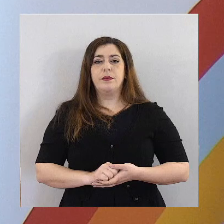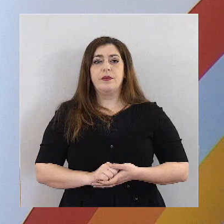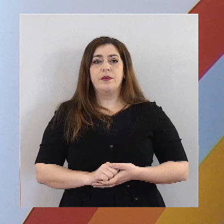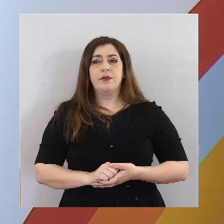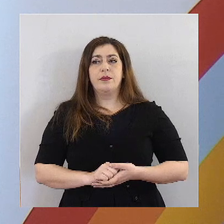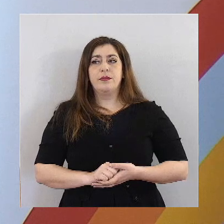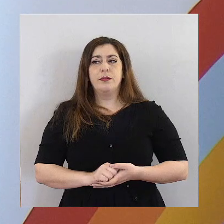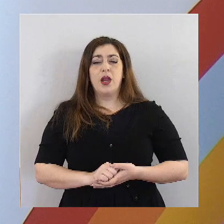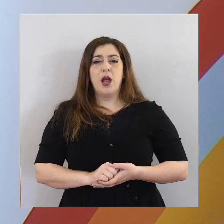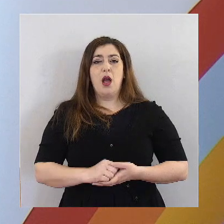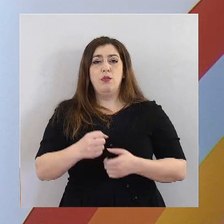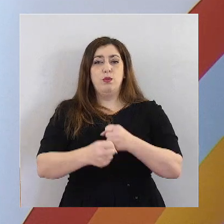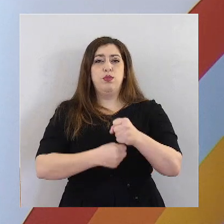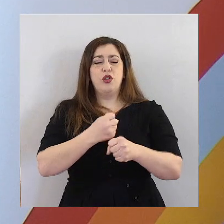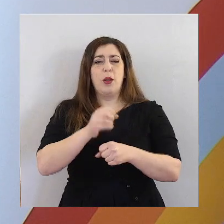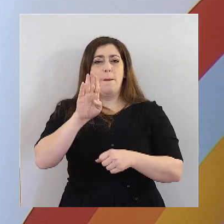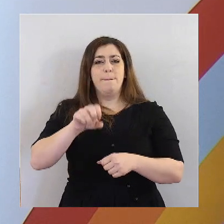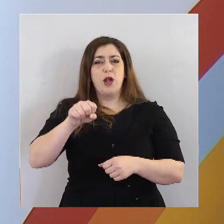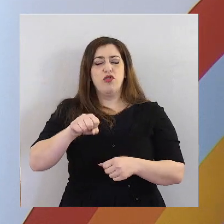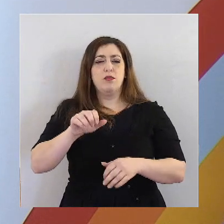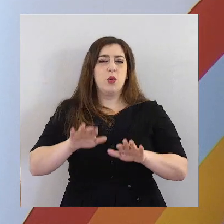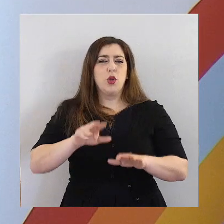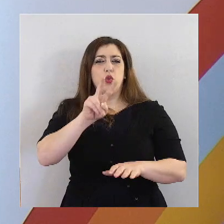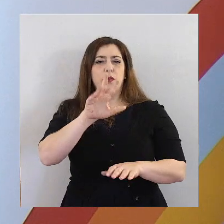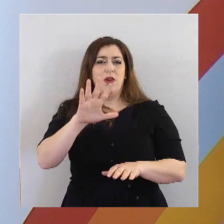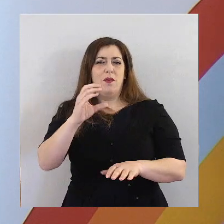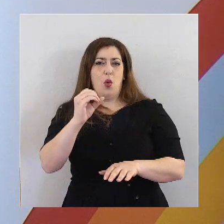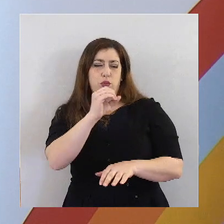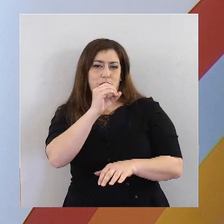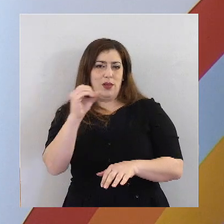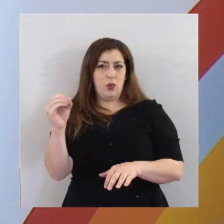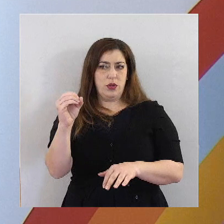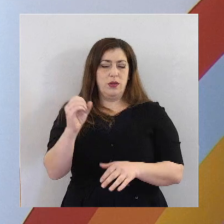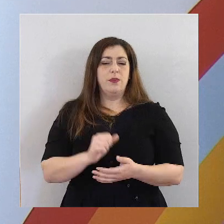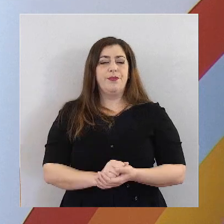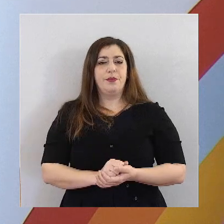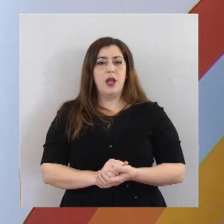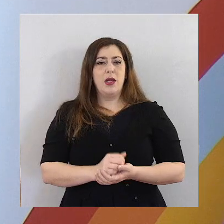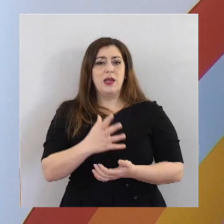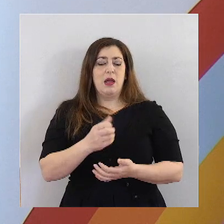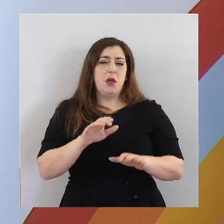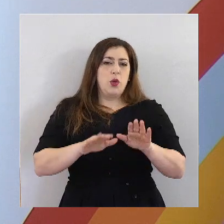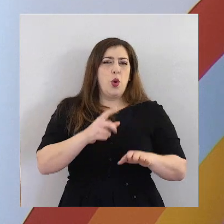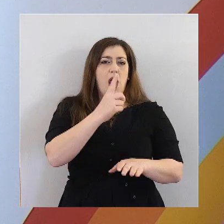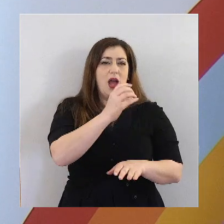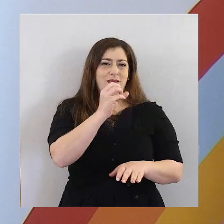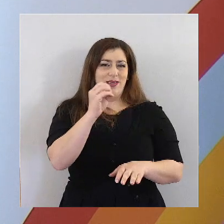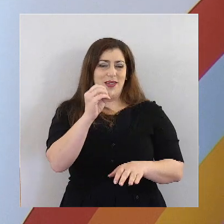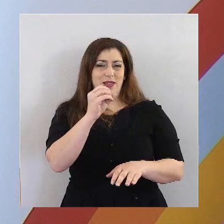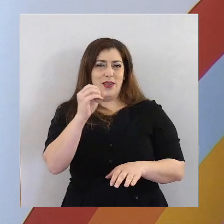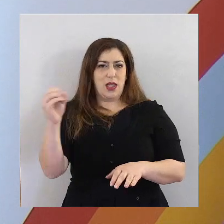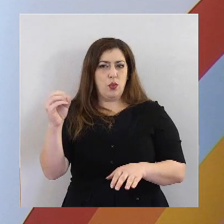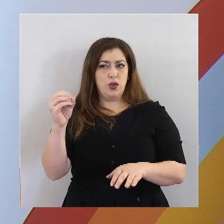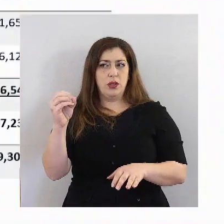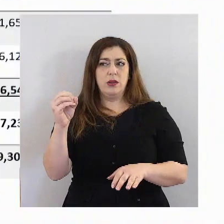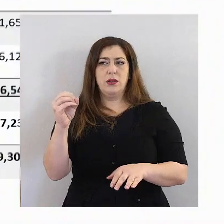the project budget was around 250,000, of which around 100,000